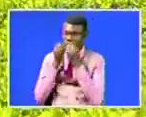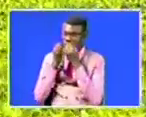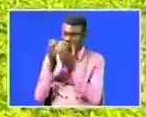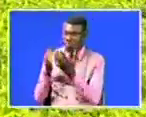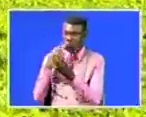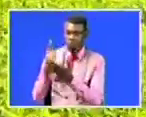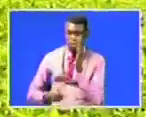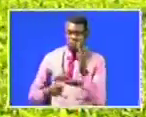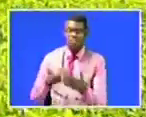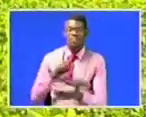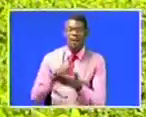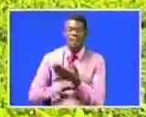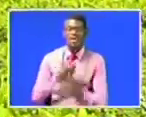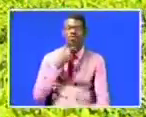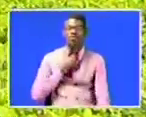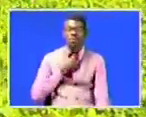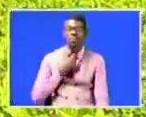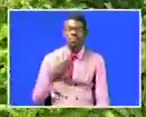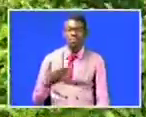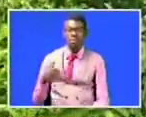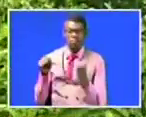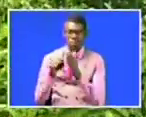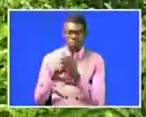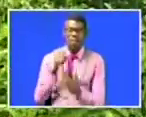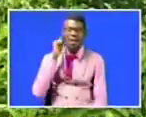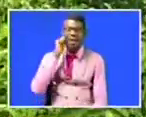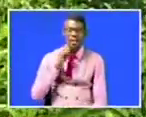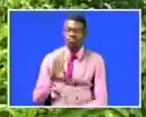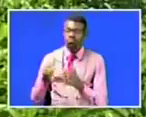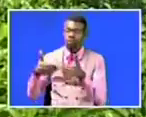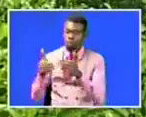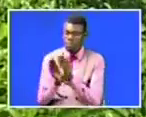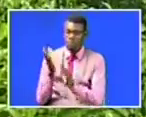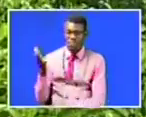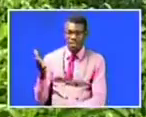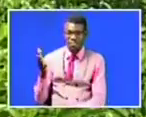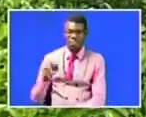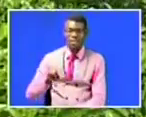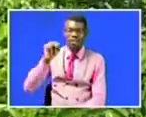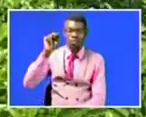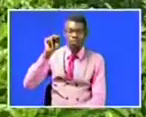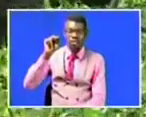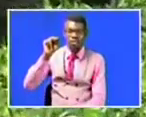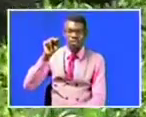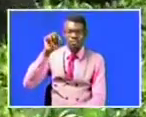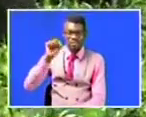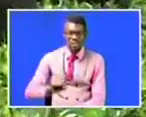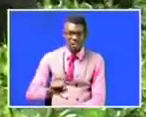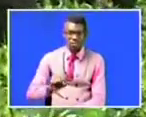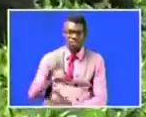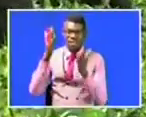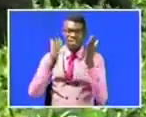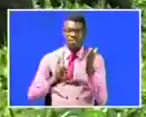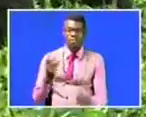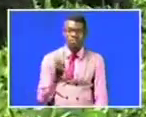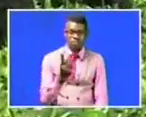cancer cases among the members of the Kalenjin community who reside in the northern and southern areas of Rift Valley. The